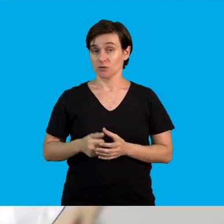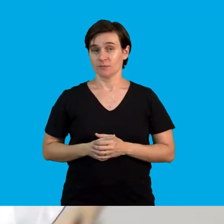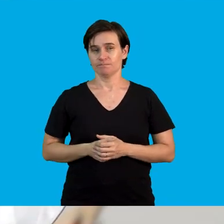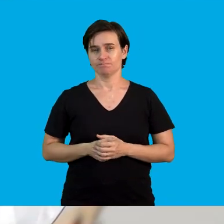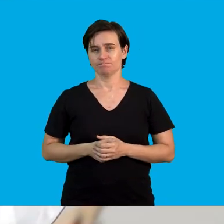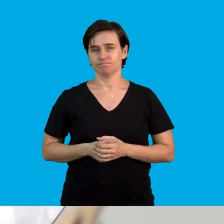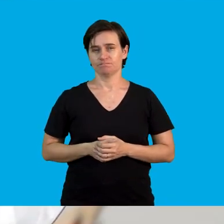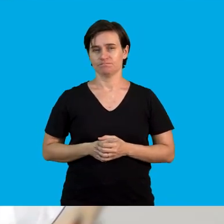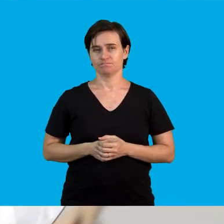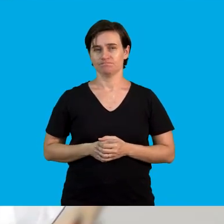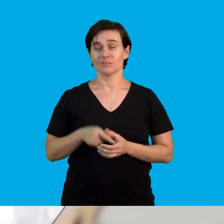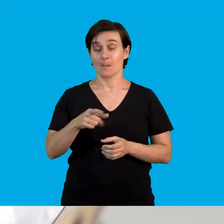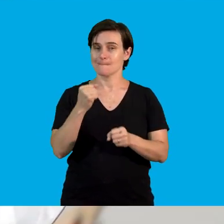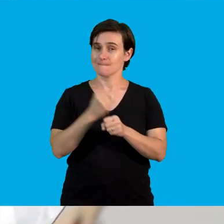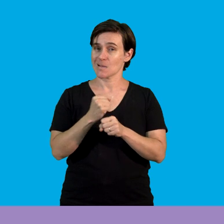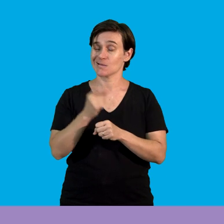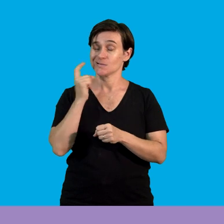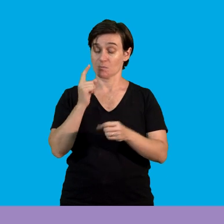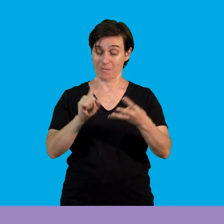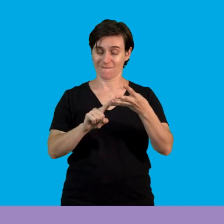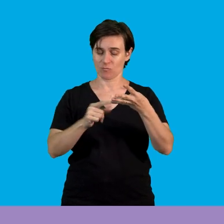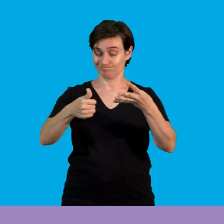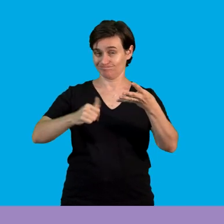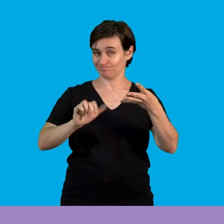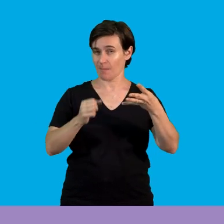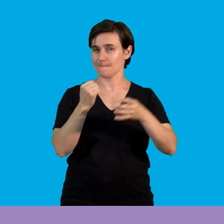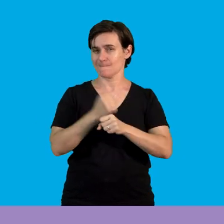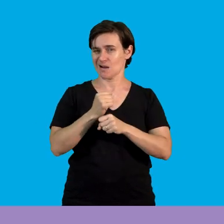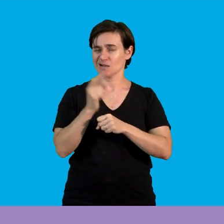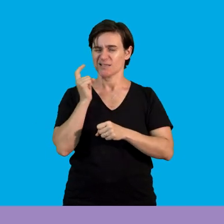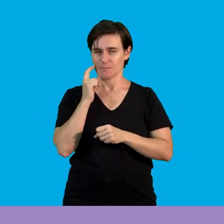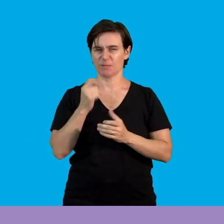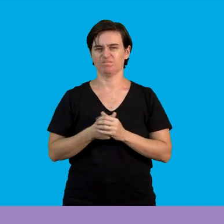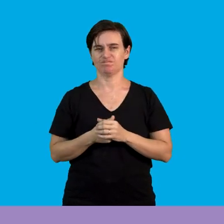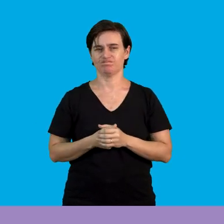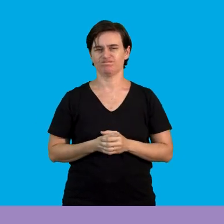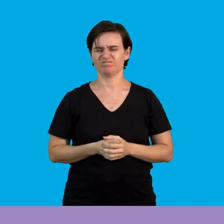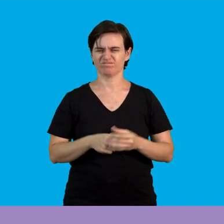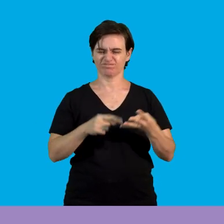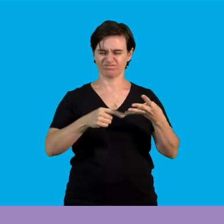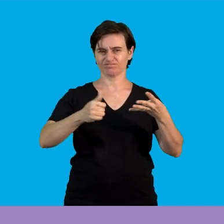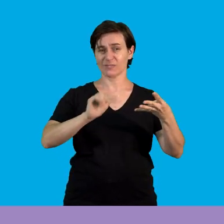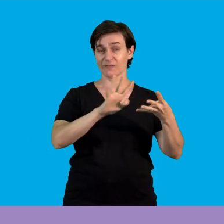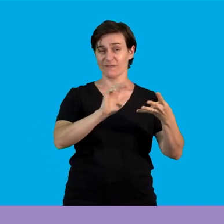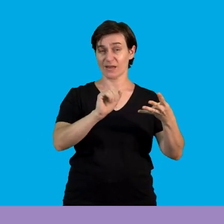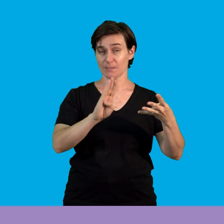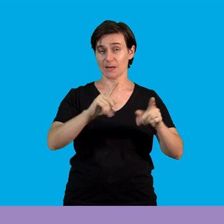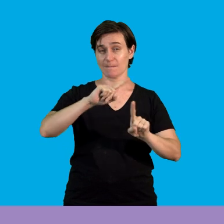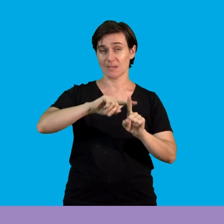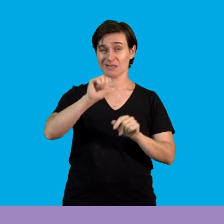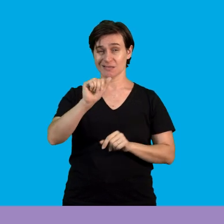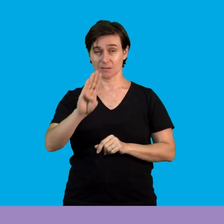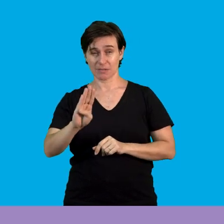question. And it says simplify the expression, and the expression we are given is 5ab